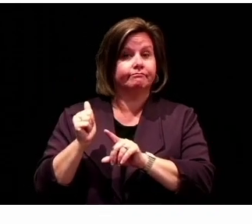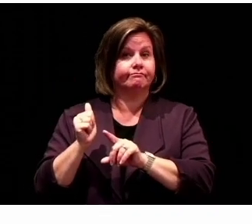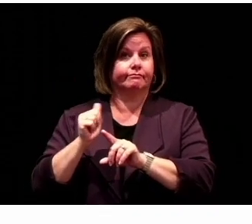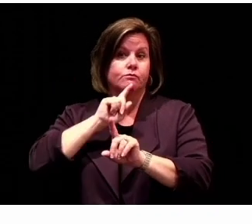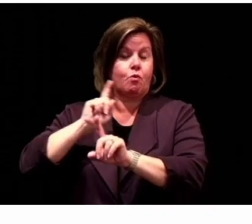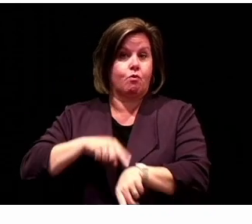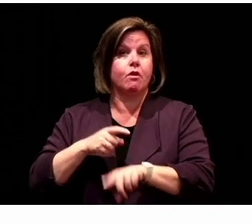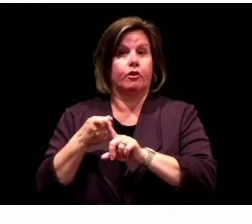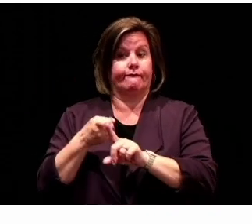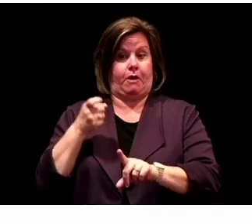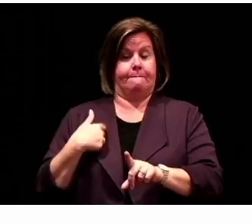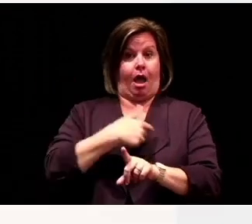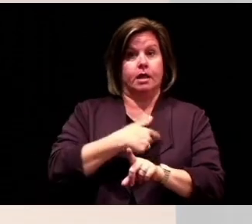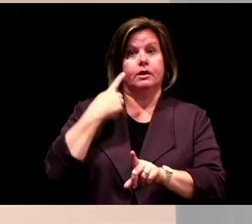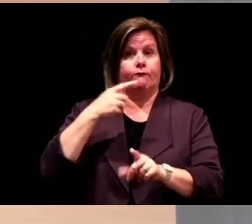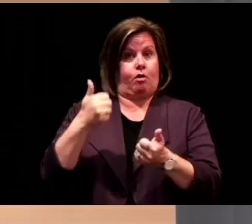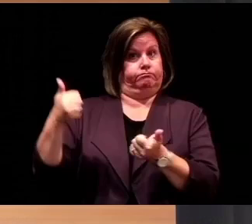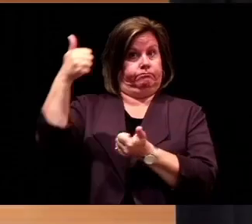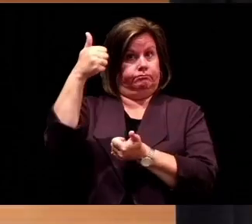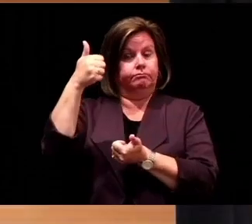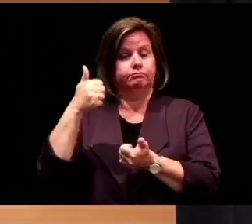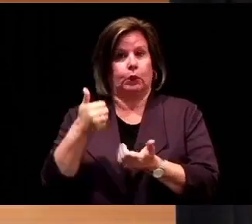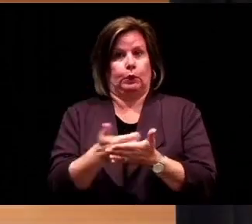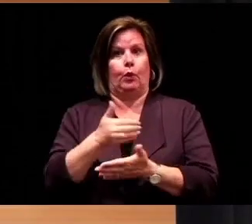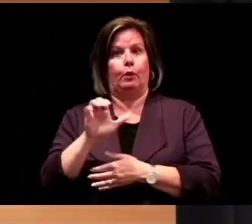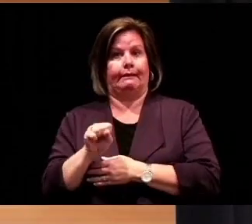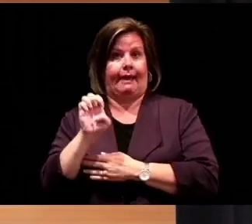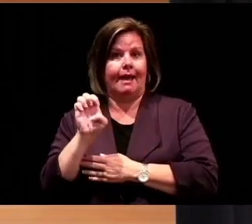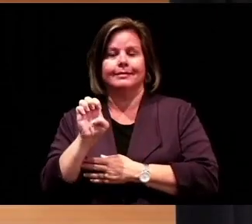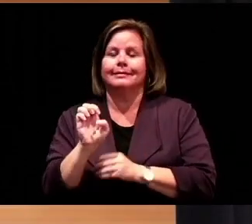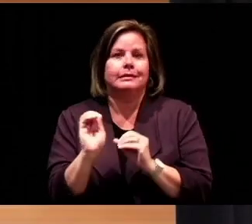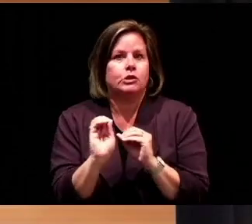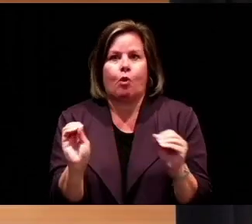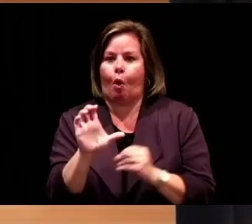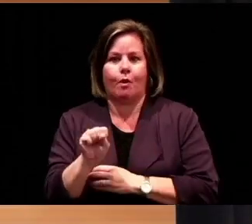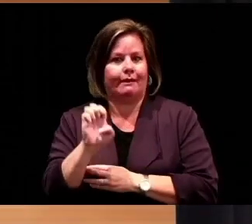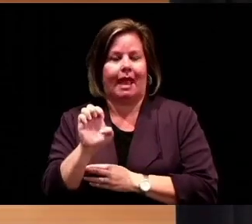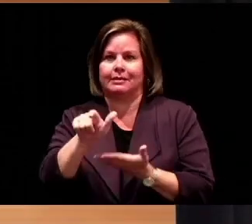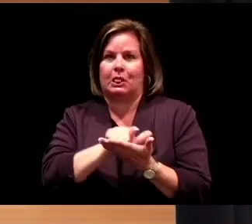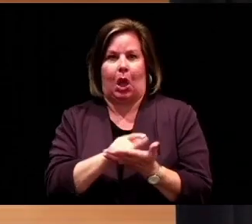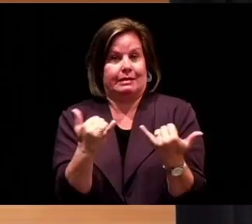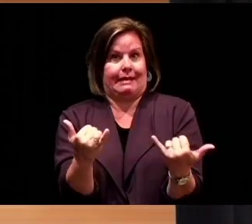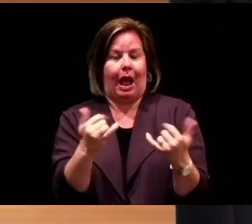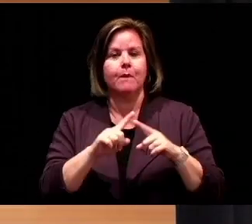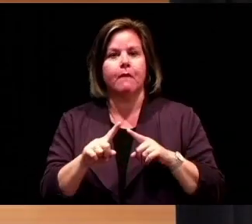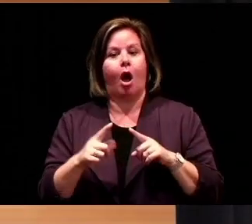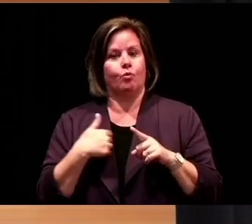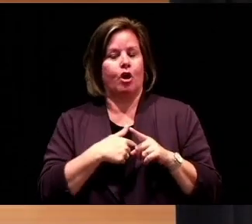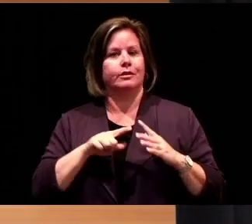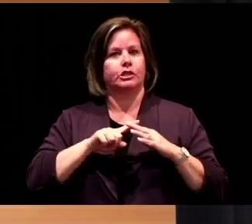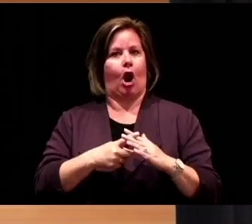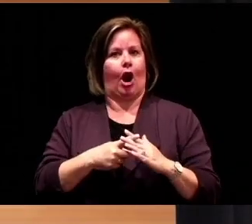that landlord is not required to provide those background data to the plaintiff or even